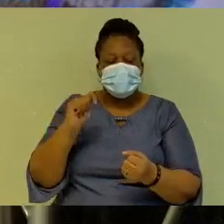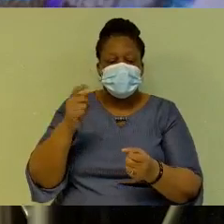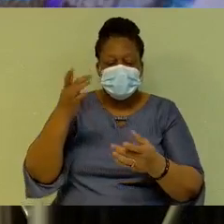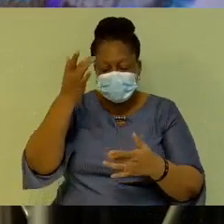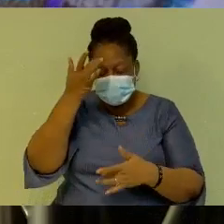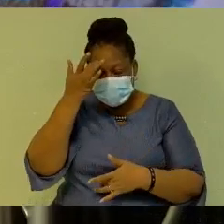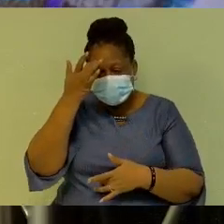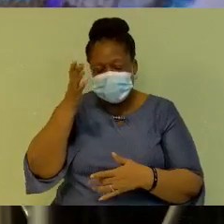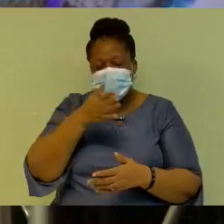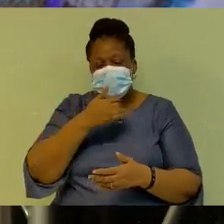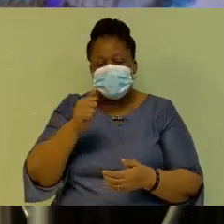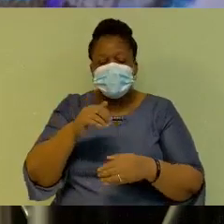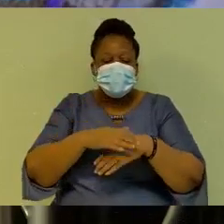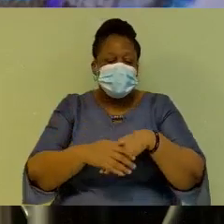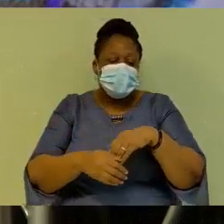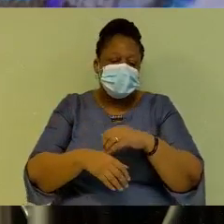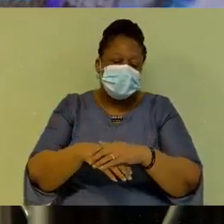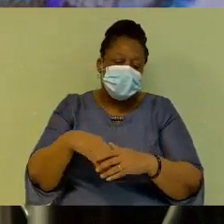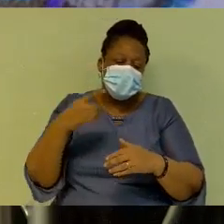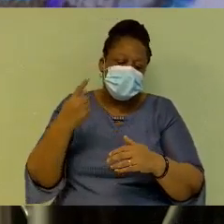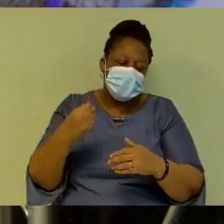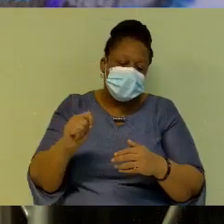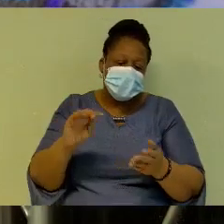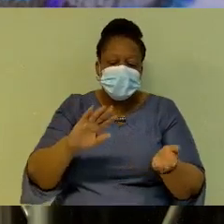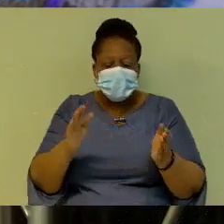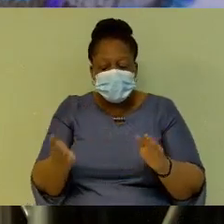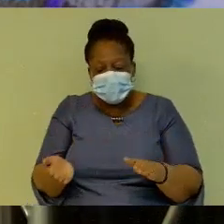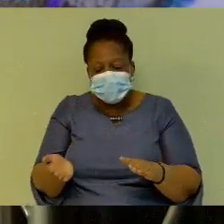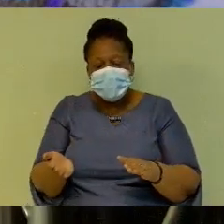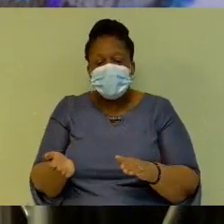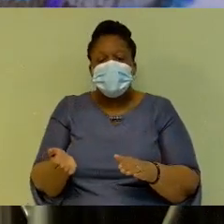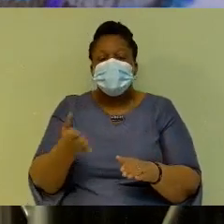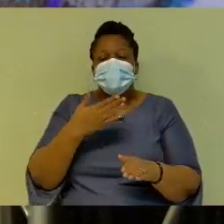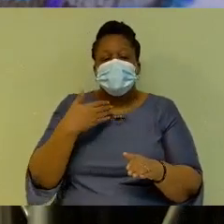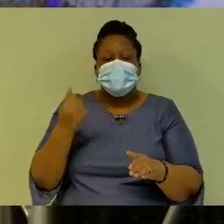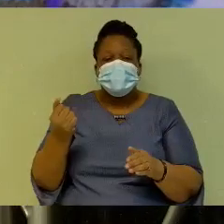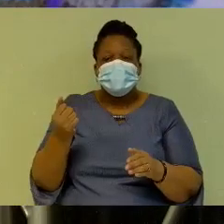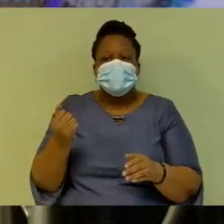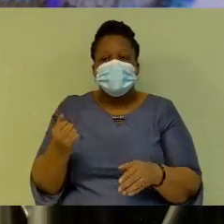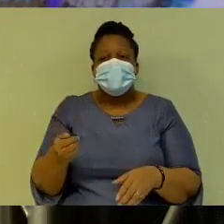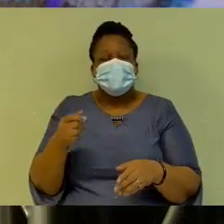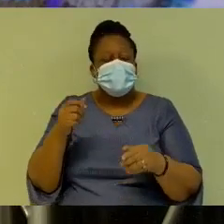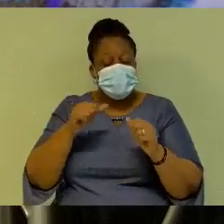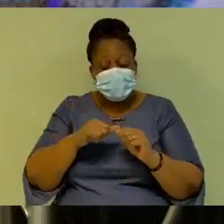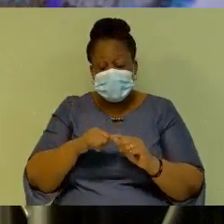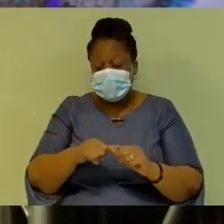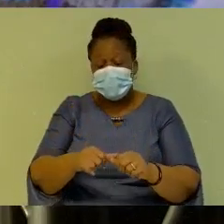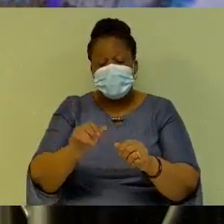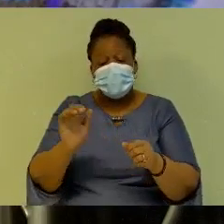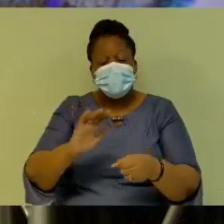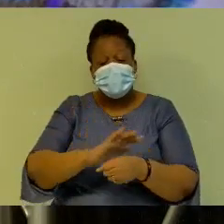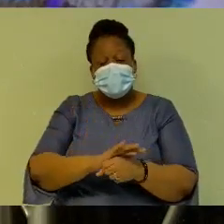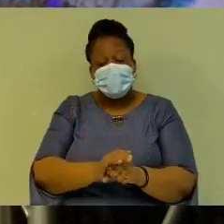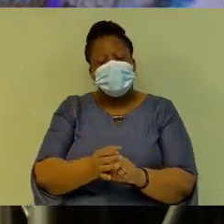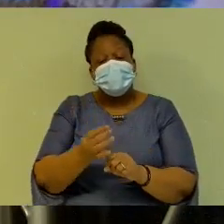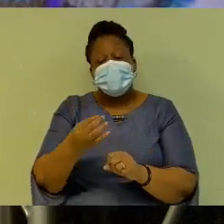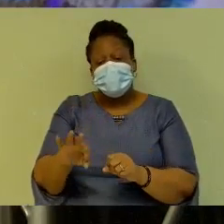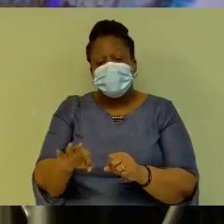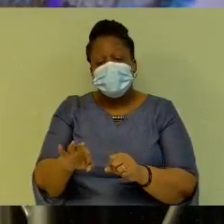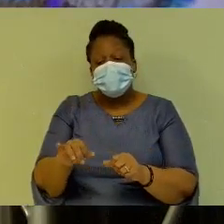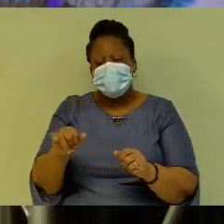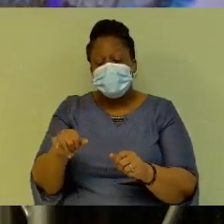remain stoic at the center of the healthcare continuum, even as the virus continues to leave a trail of